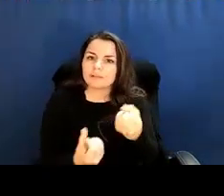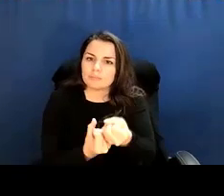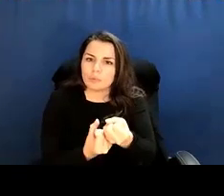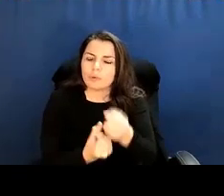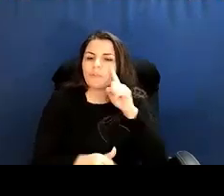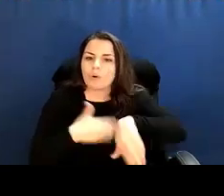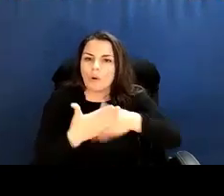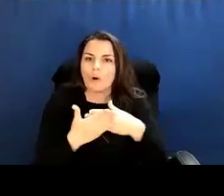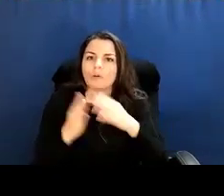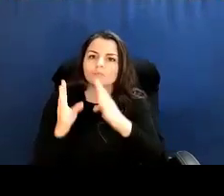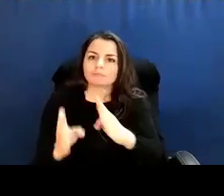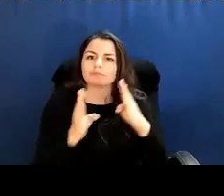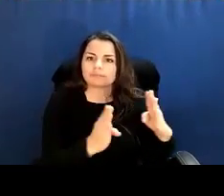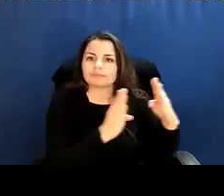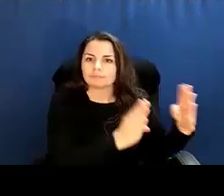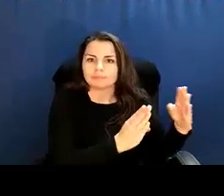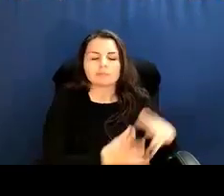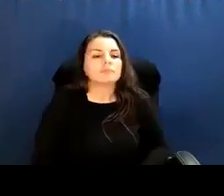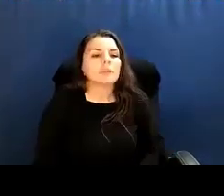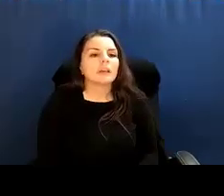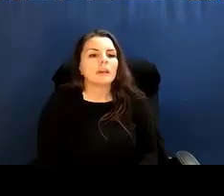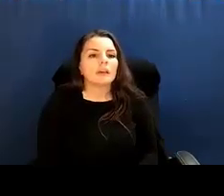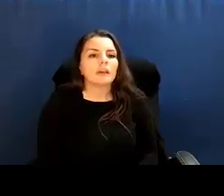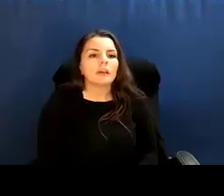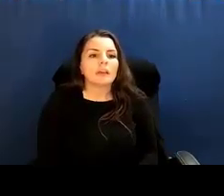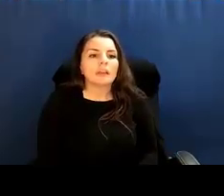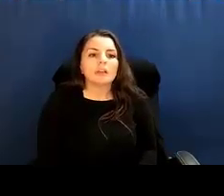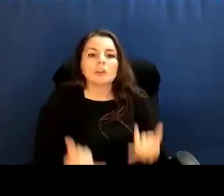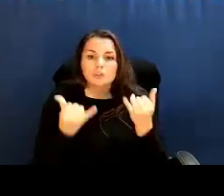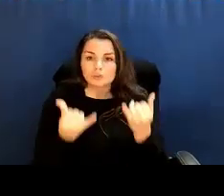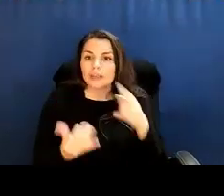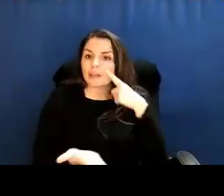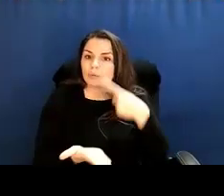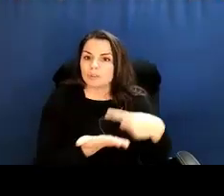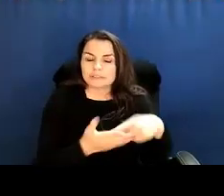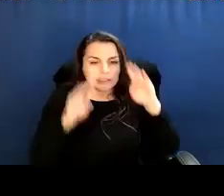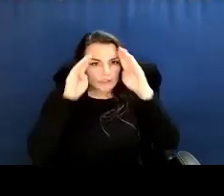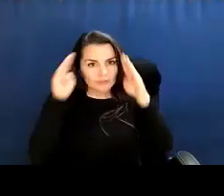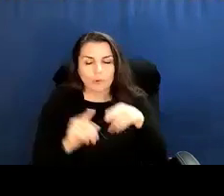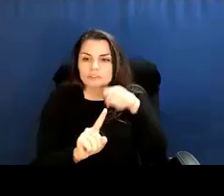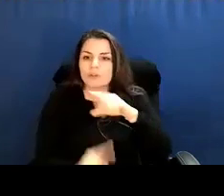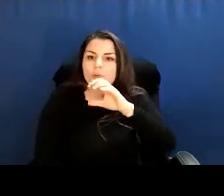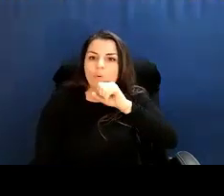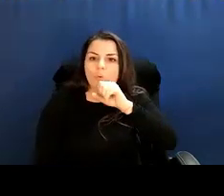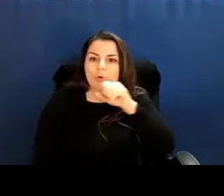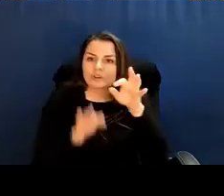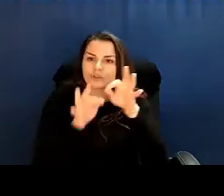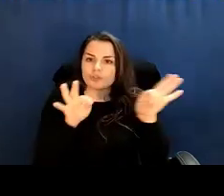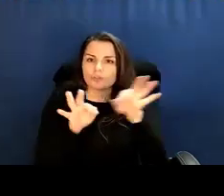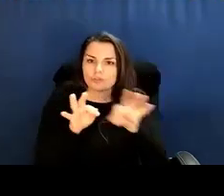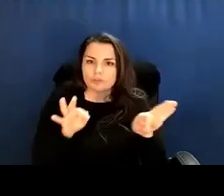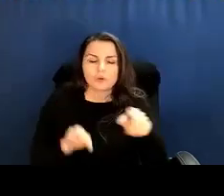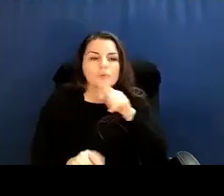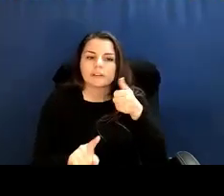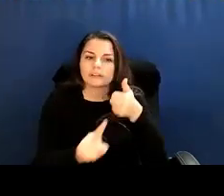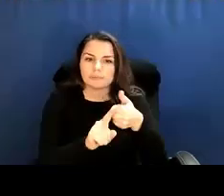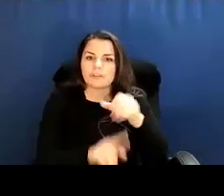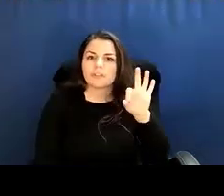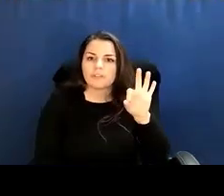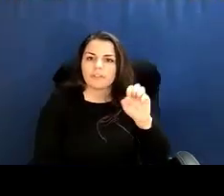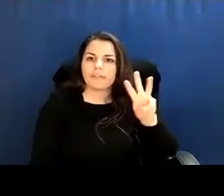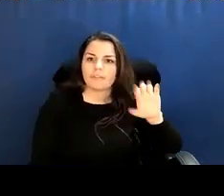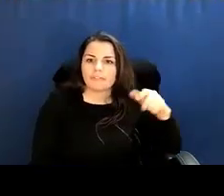here. What I'll be talking about today are the ones here in orange. These are the fellowships and career awards. I'm sorry,